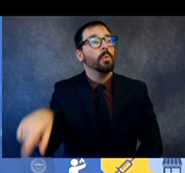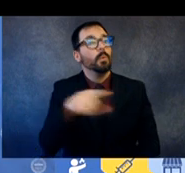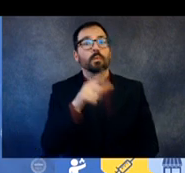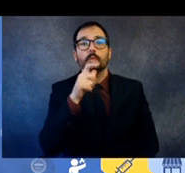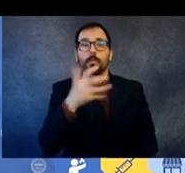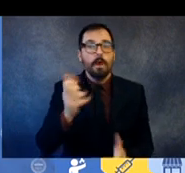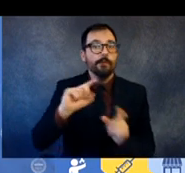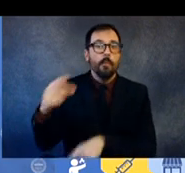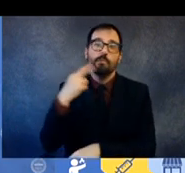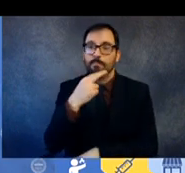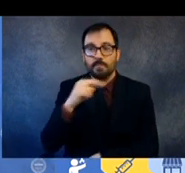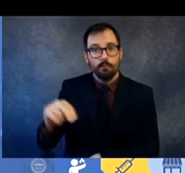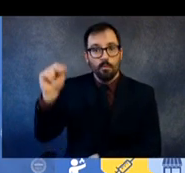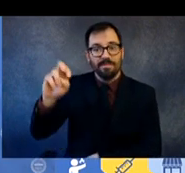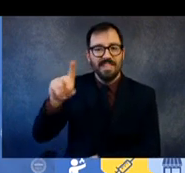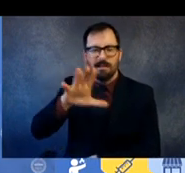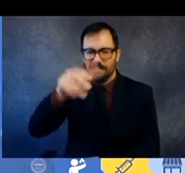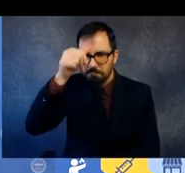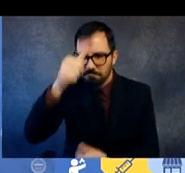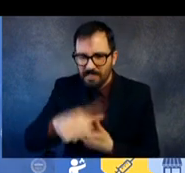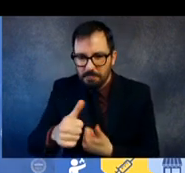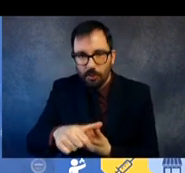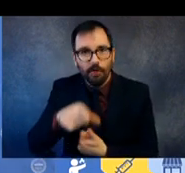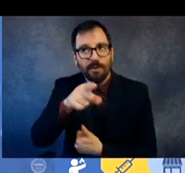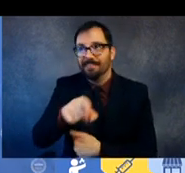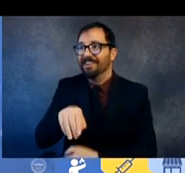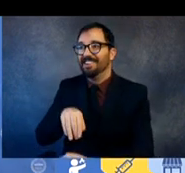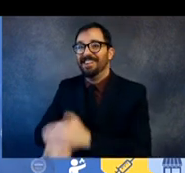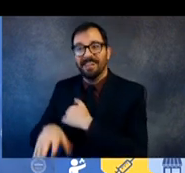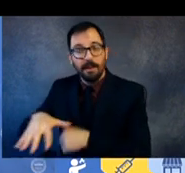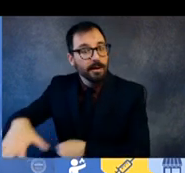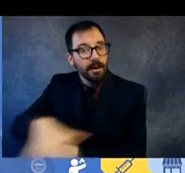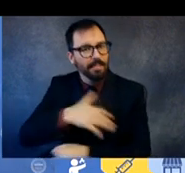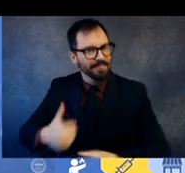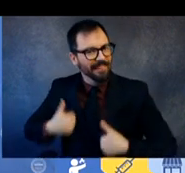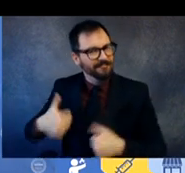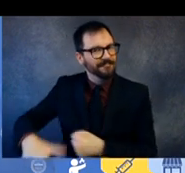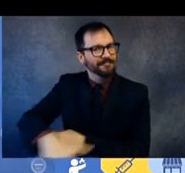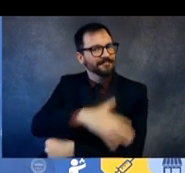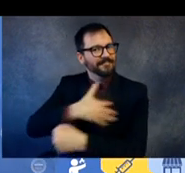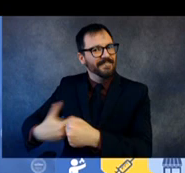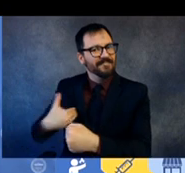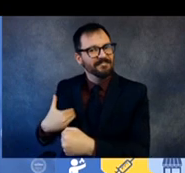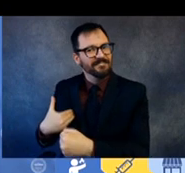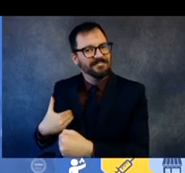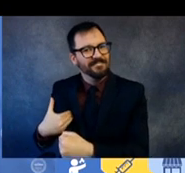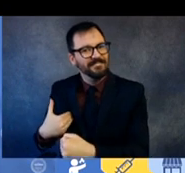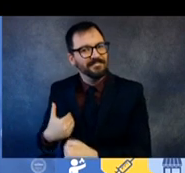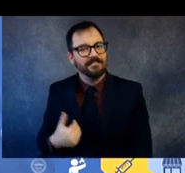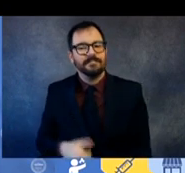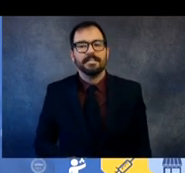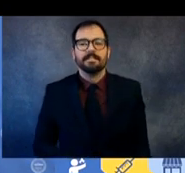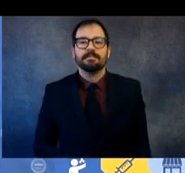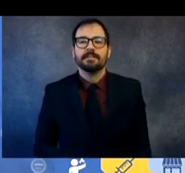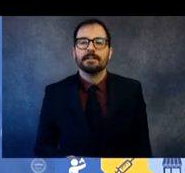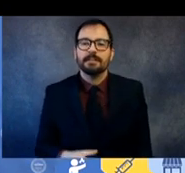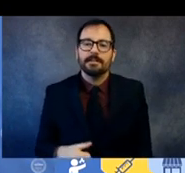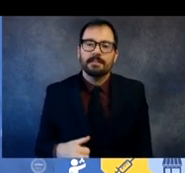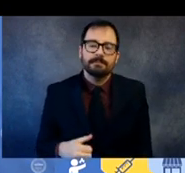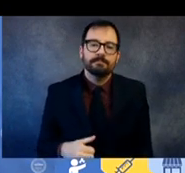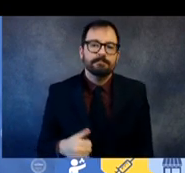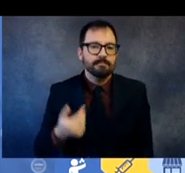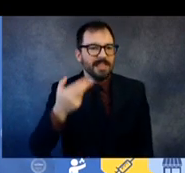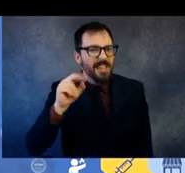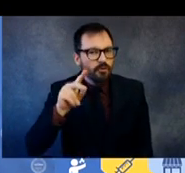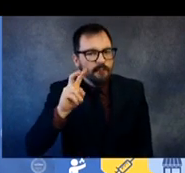neighborhood, and people in the second, third floors of those houses on Hanover Street, Salem Street, and all the other surrounding streets that there's outdoor dining, people